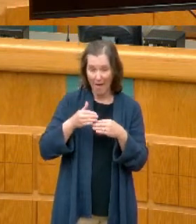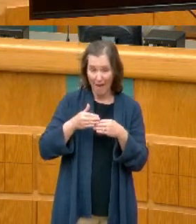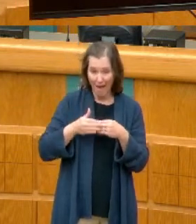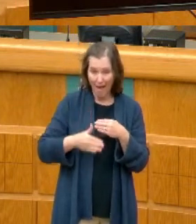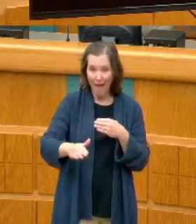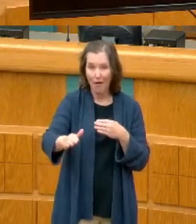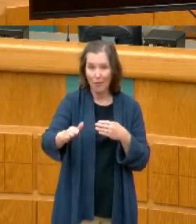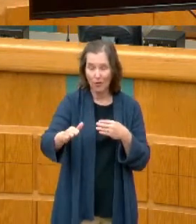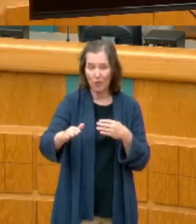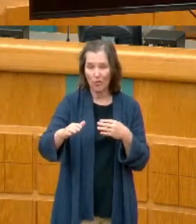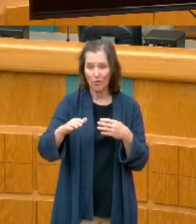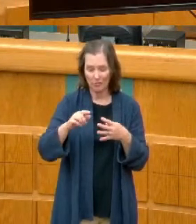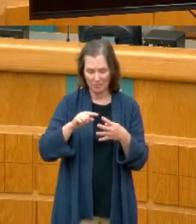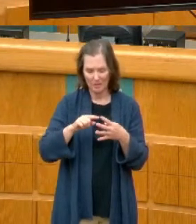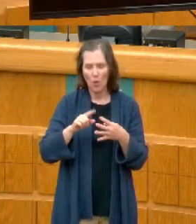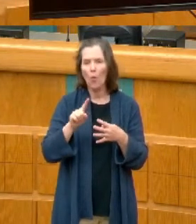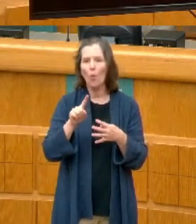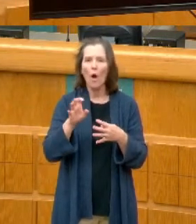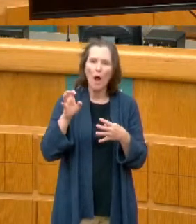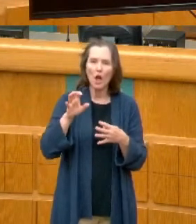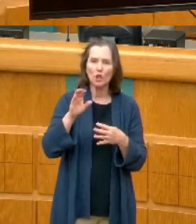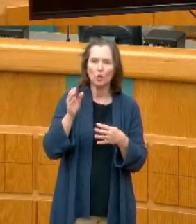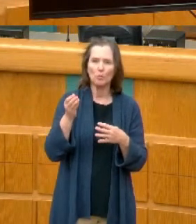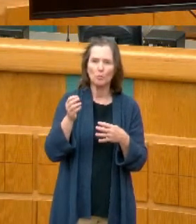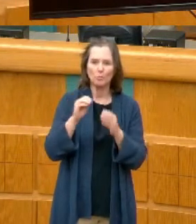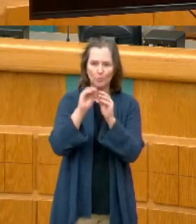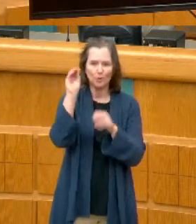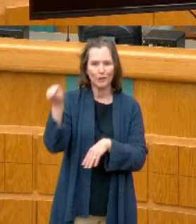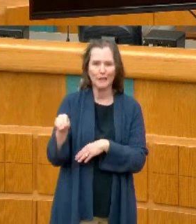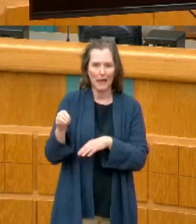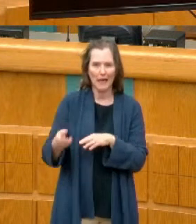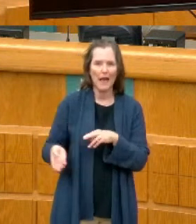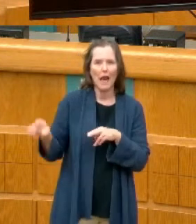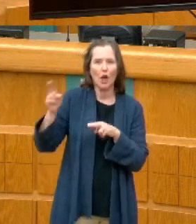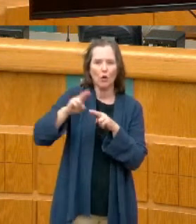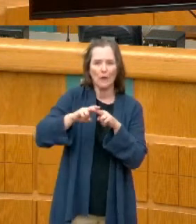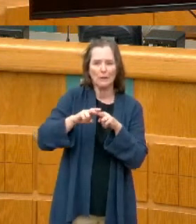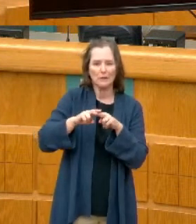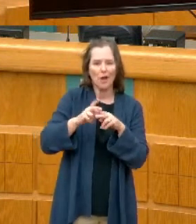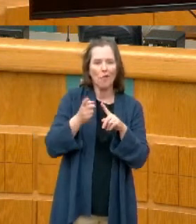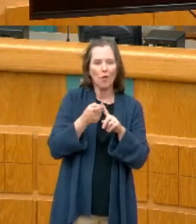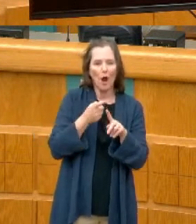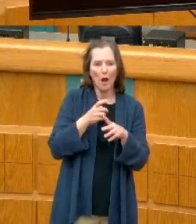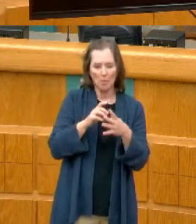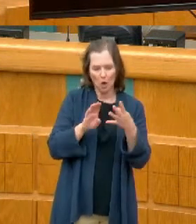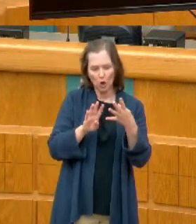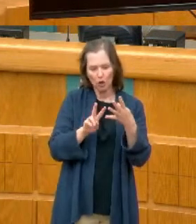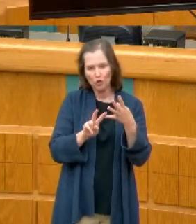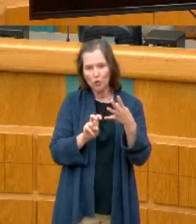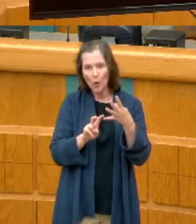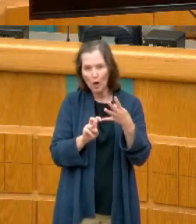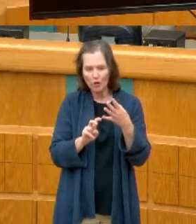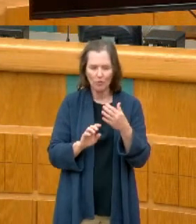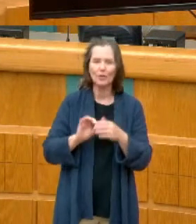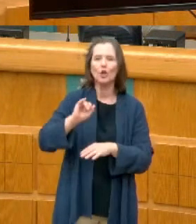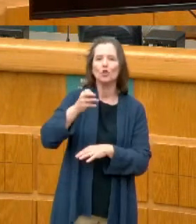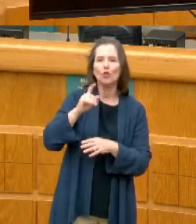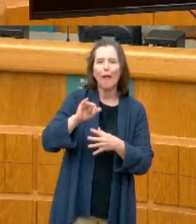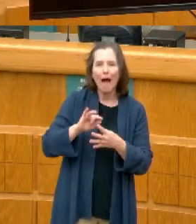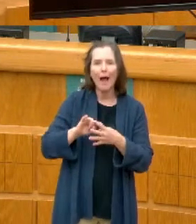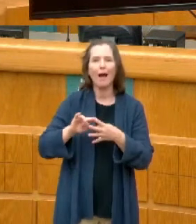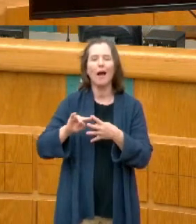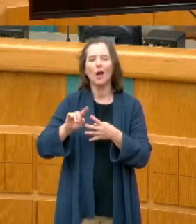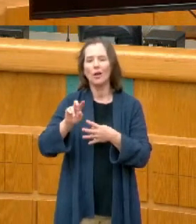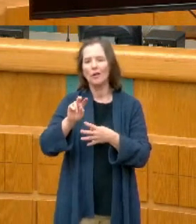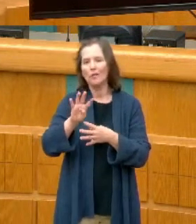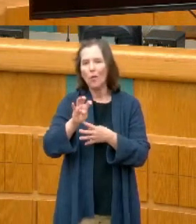have 100% increase. So we go from 200 cases to over 400 cases. And the following week, we double again. We